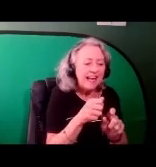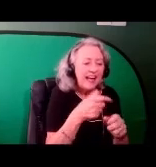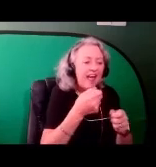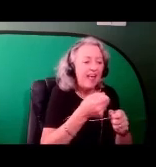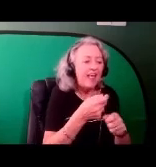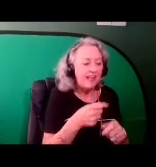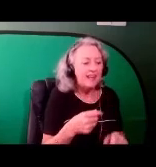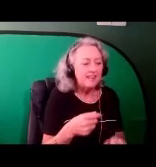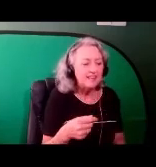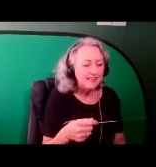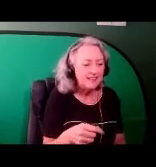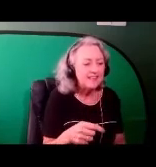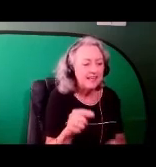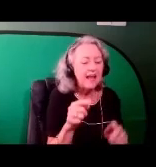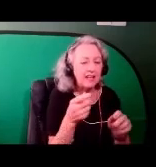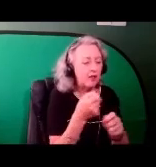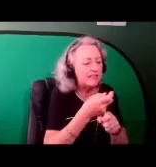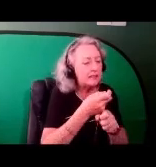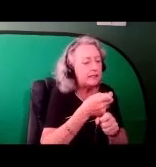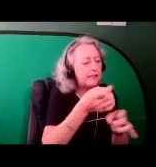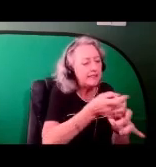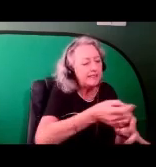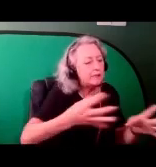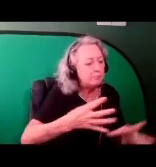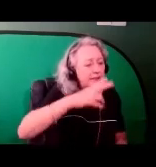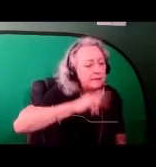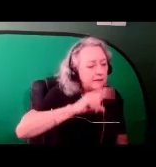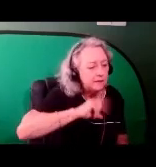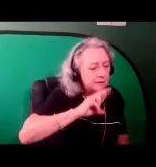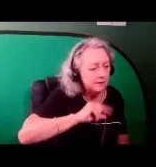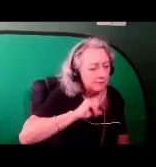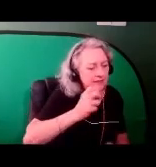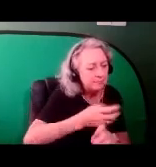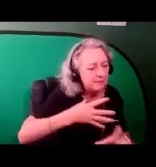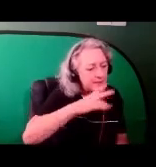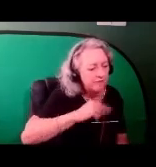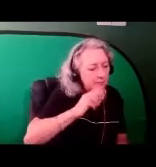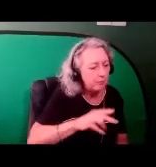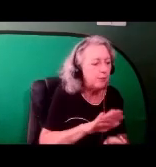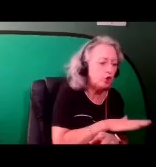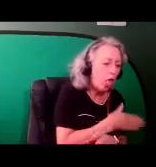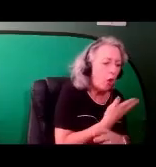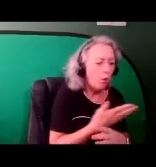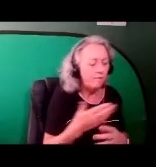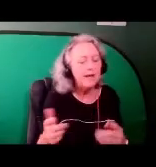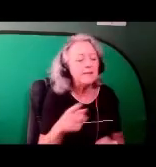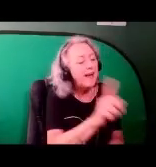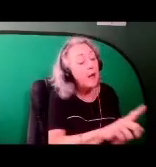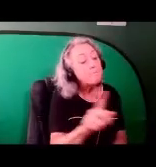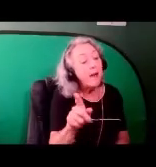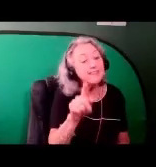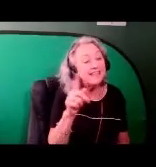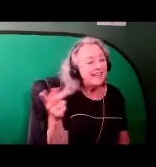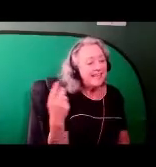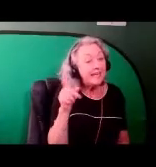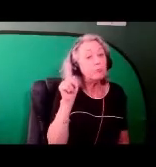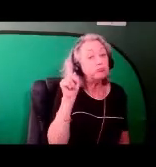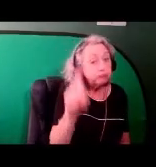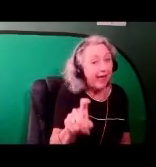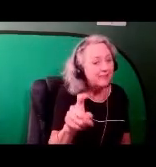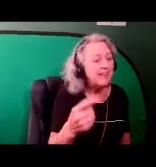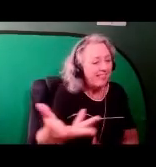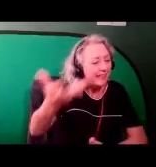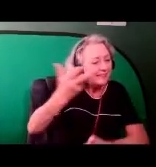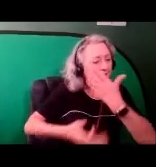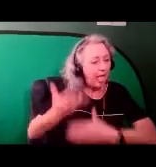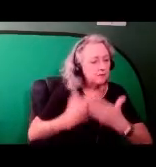visually is that on the screen, VoiceOver practice, it's about halfway down. And what you should be able to see is that there's a rectangular box that's